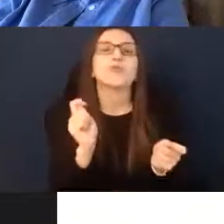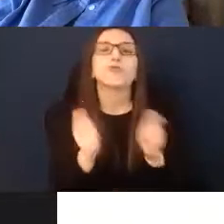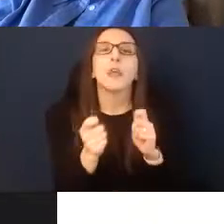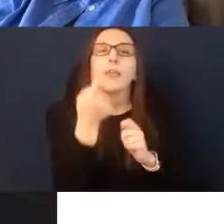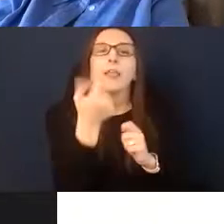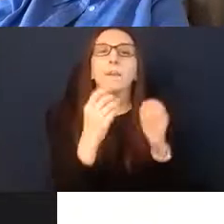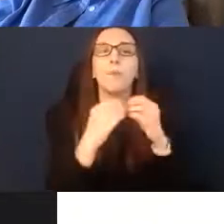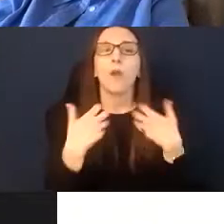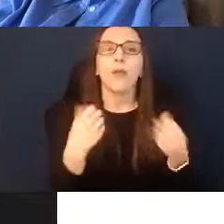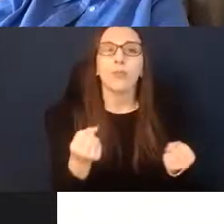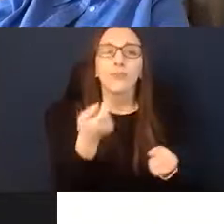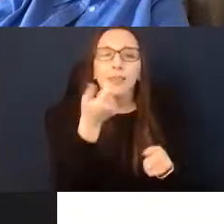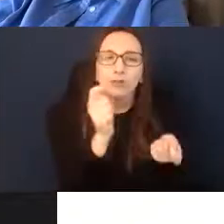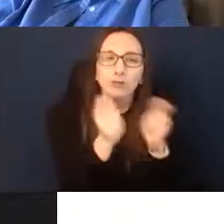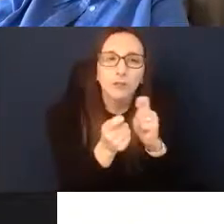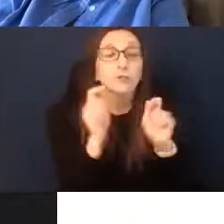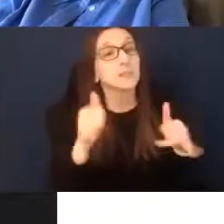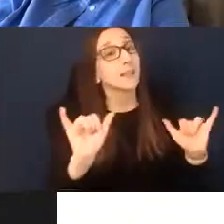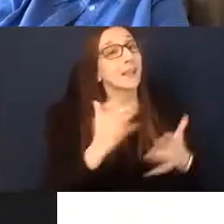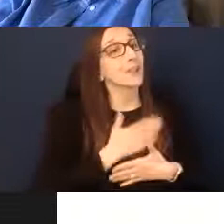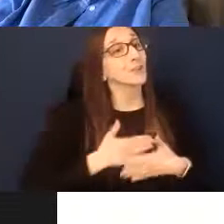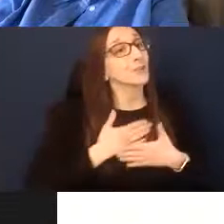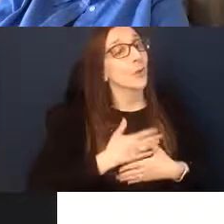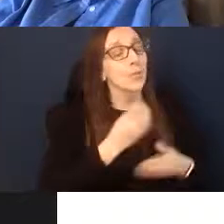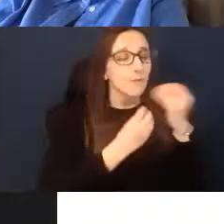bit healthier so you can still enjoy the food that you love.